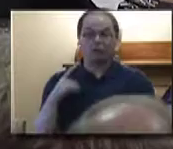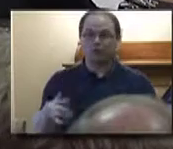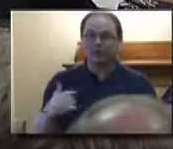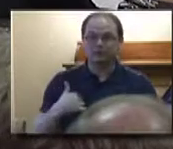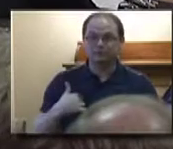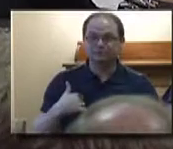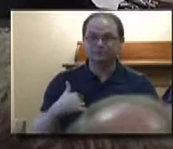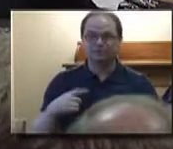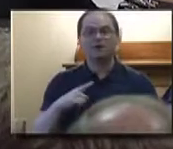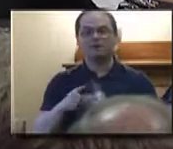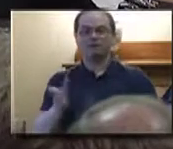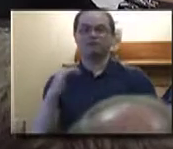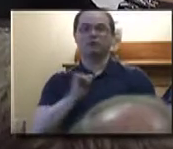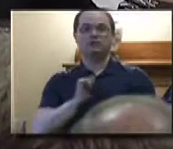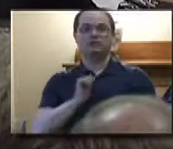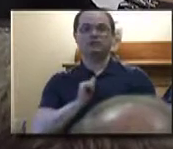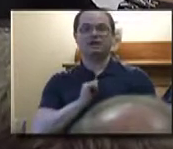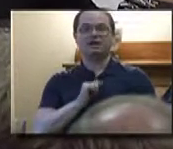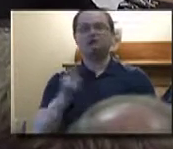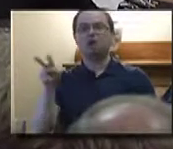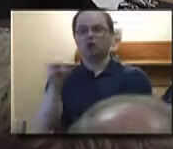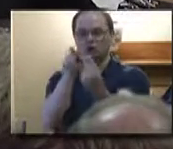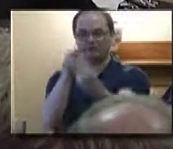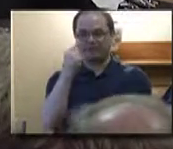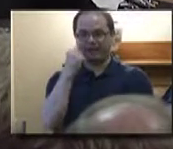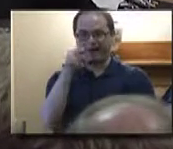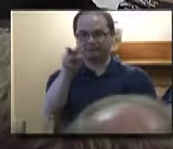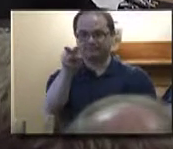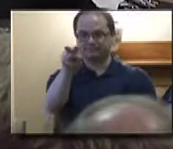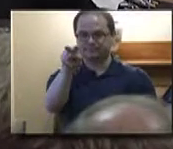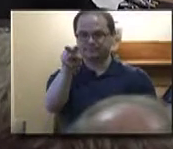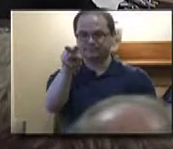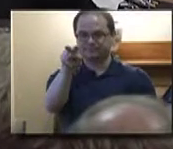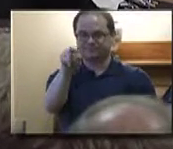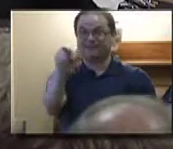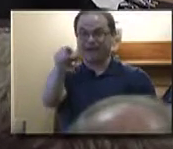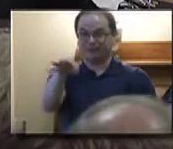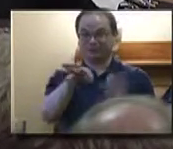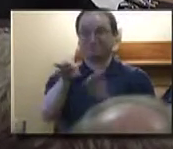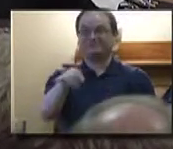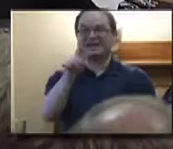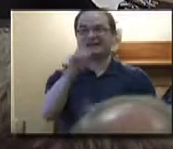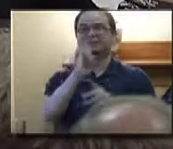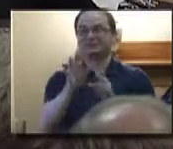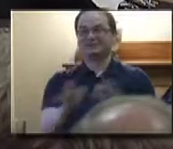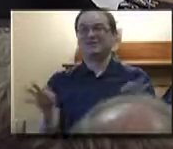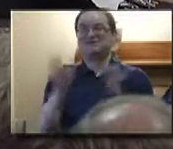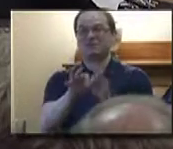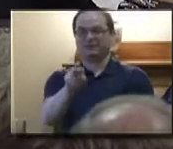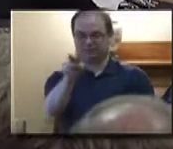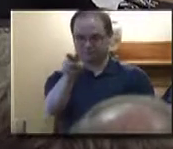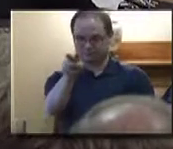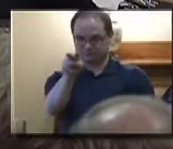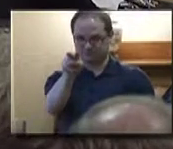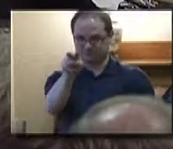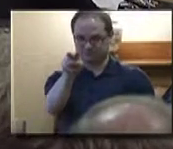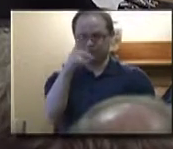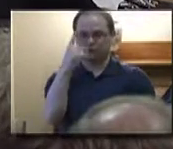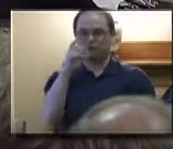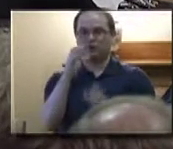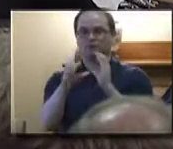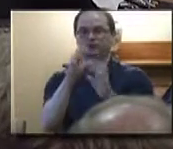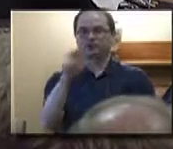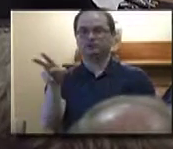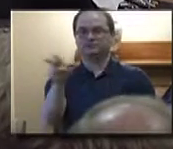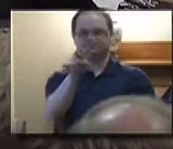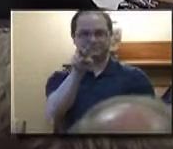but you know, you have to force yourself to look them in the eye. As you were pointing out, it's a very important part of that communication,